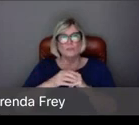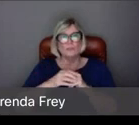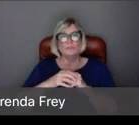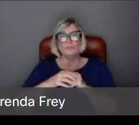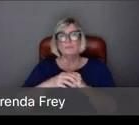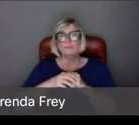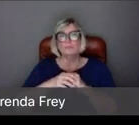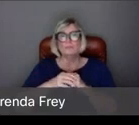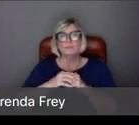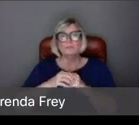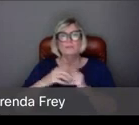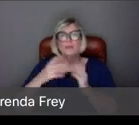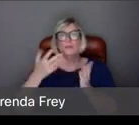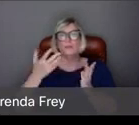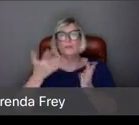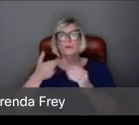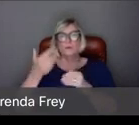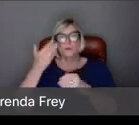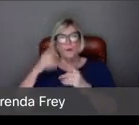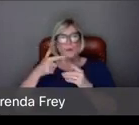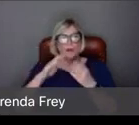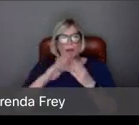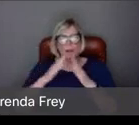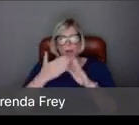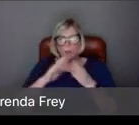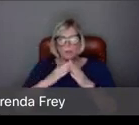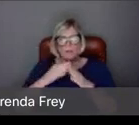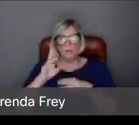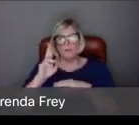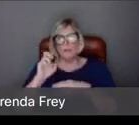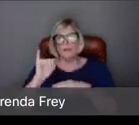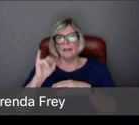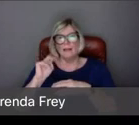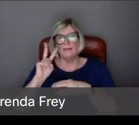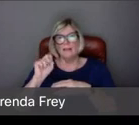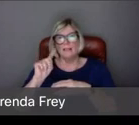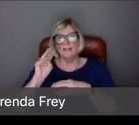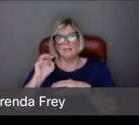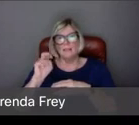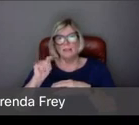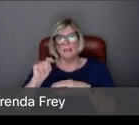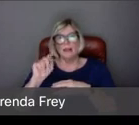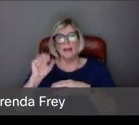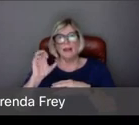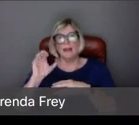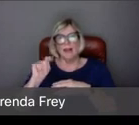Do you guys know about Community Reinvestment Act? And